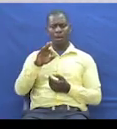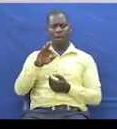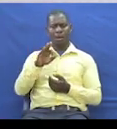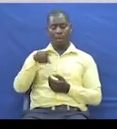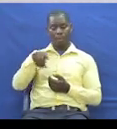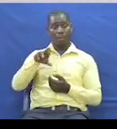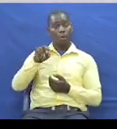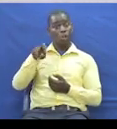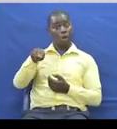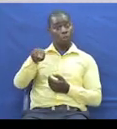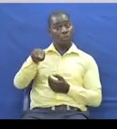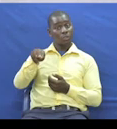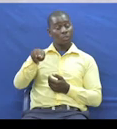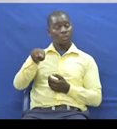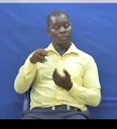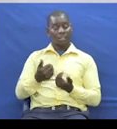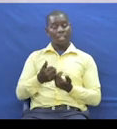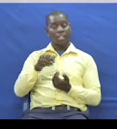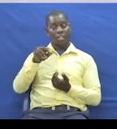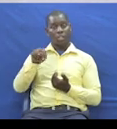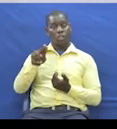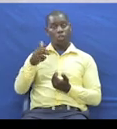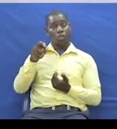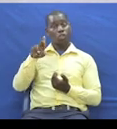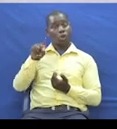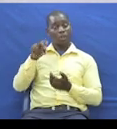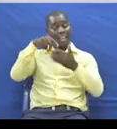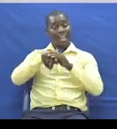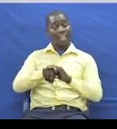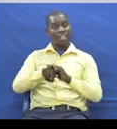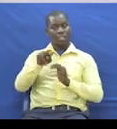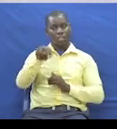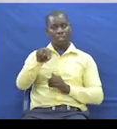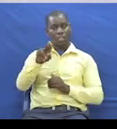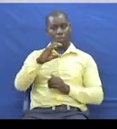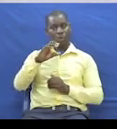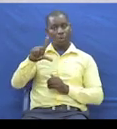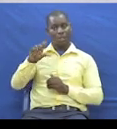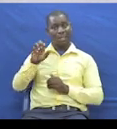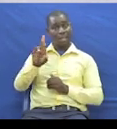neutrons in the nucleus. So this mass number is the total